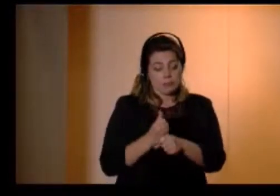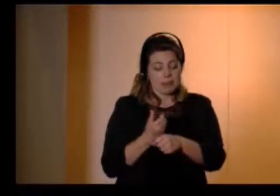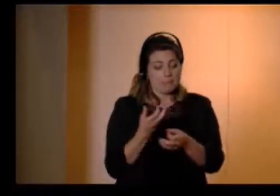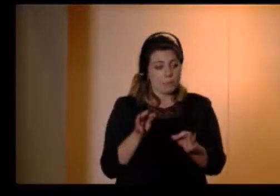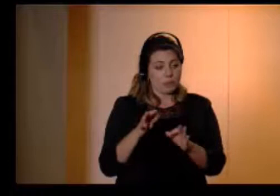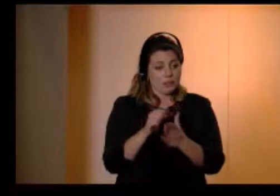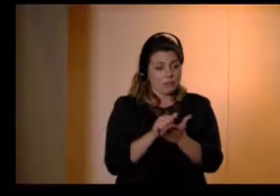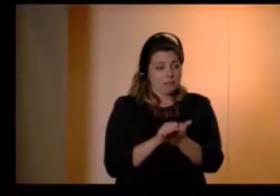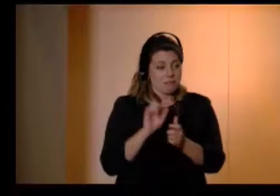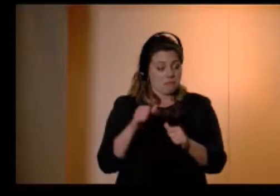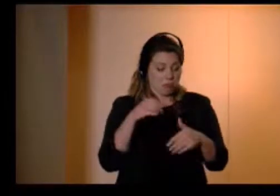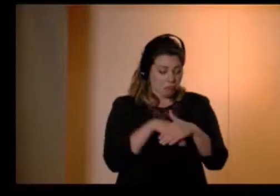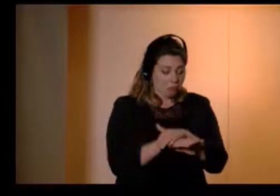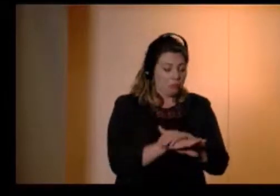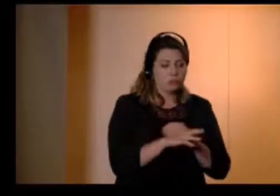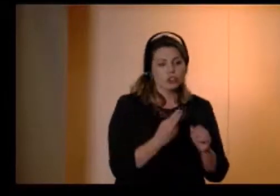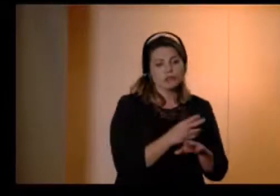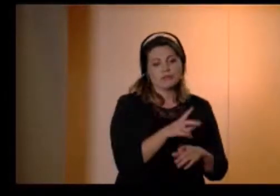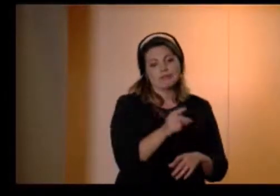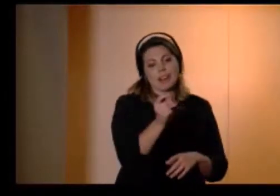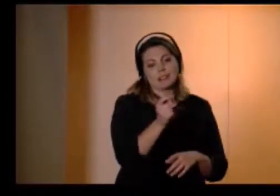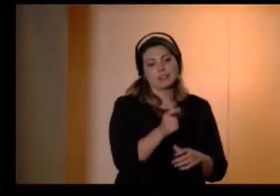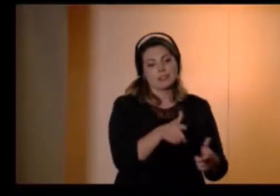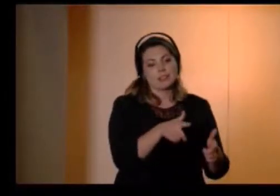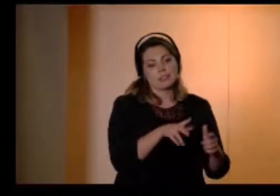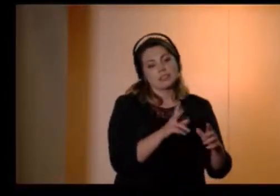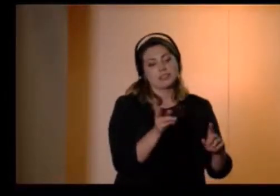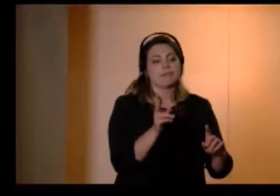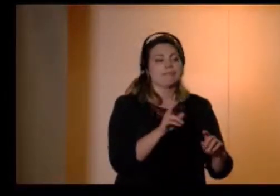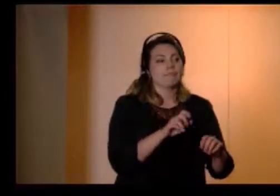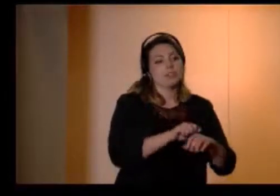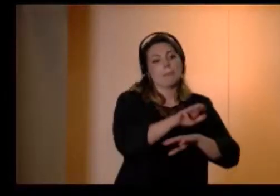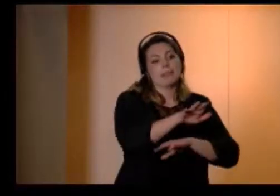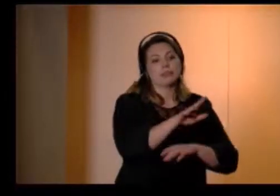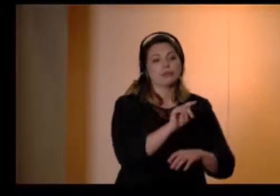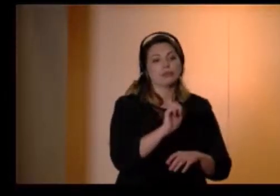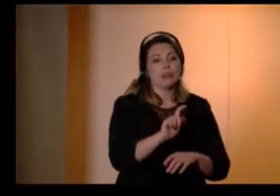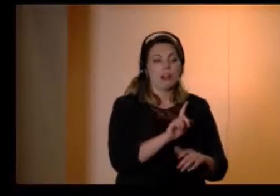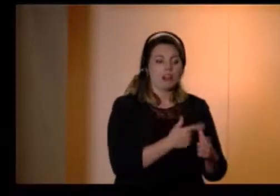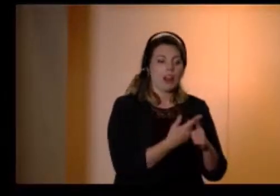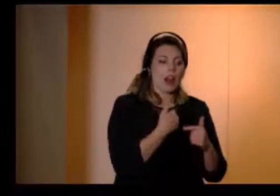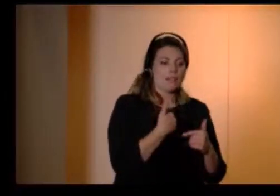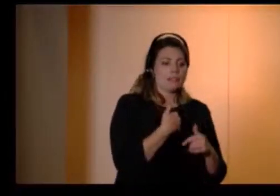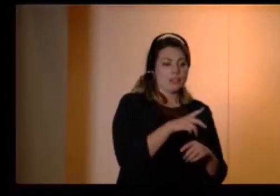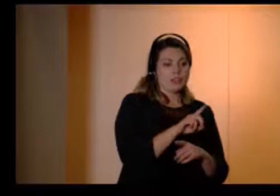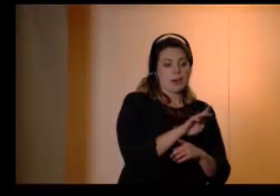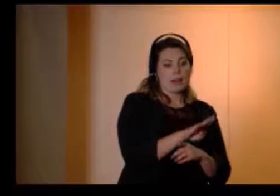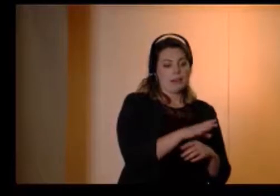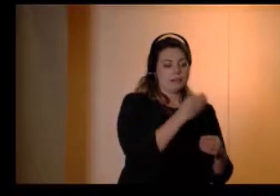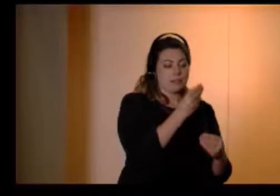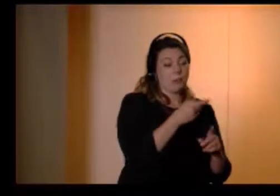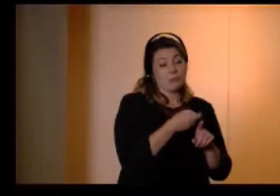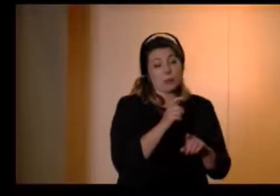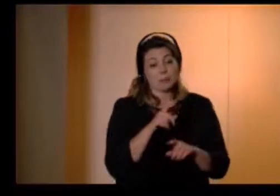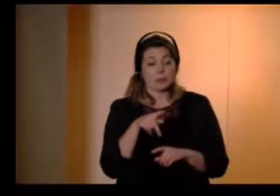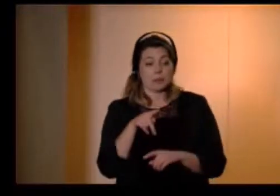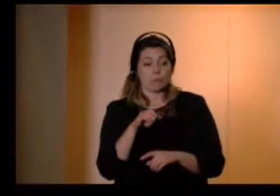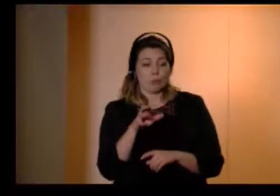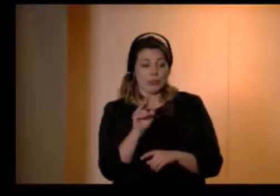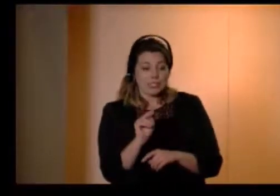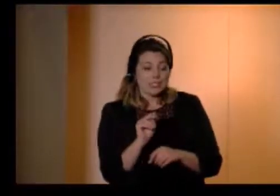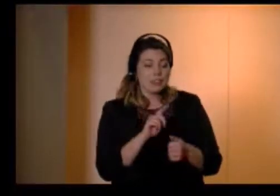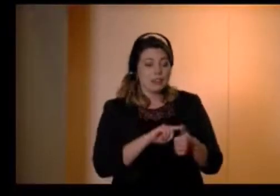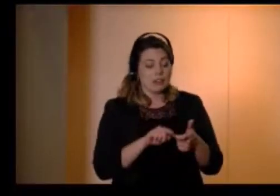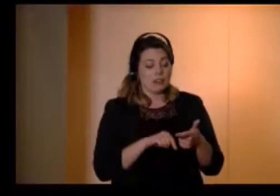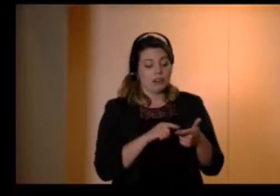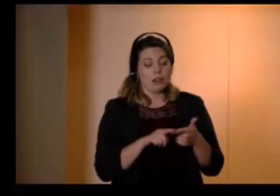can log in, use this quick submit tool, enter a database accession code from either the protein databank, electron microscopy databank,